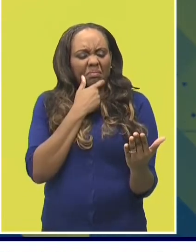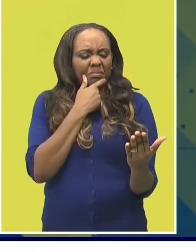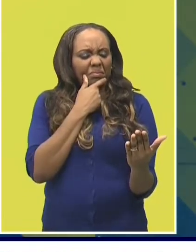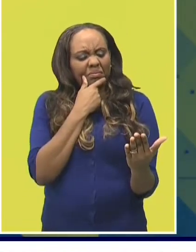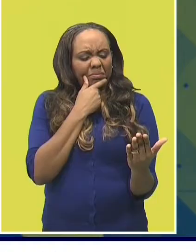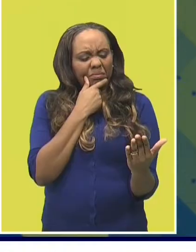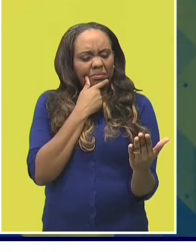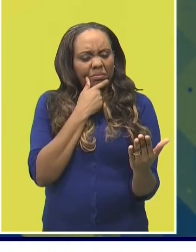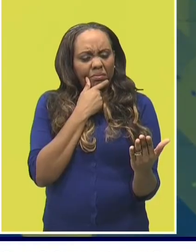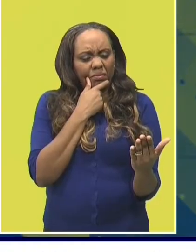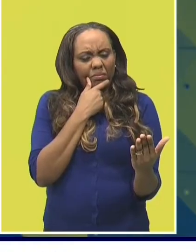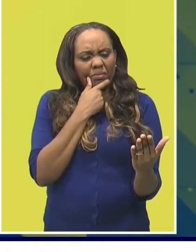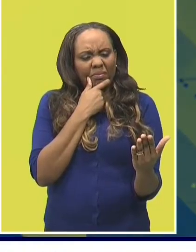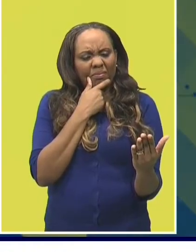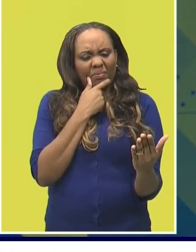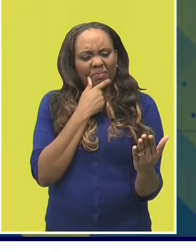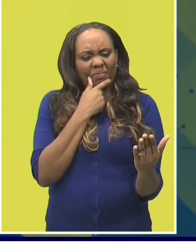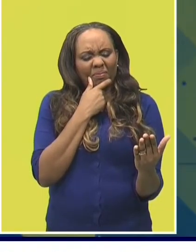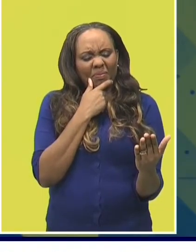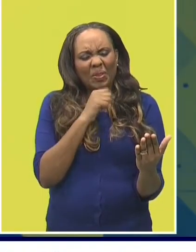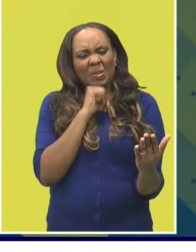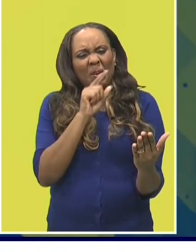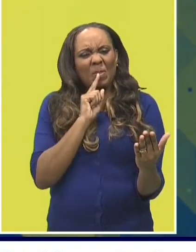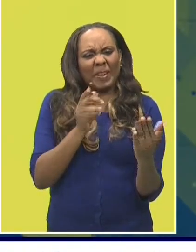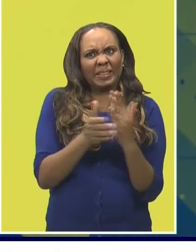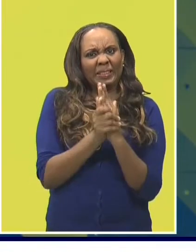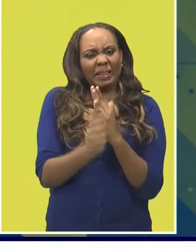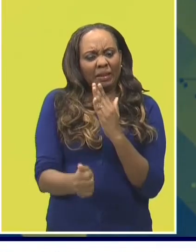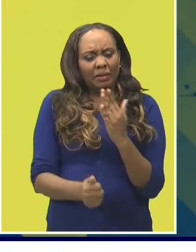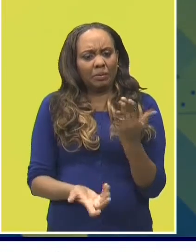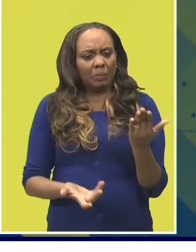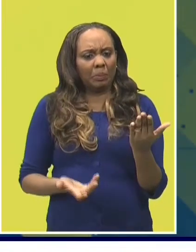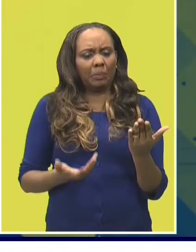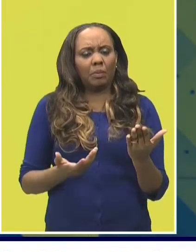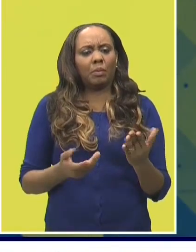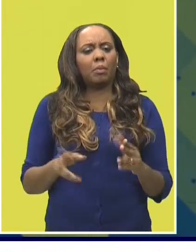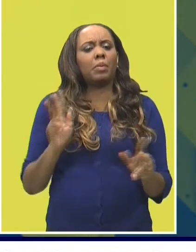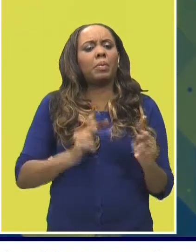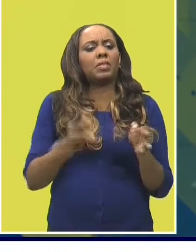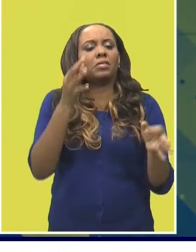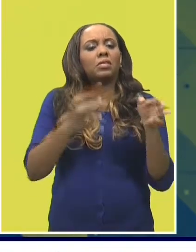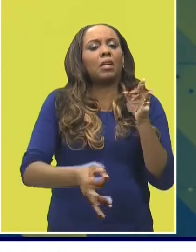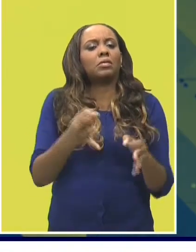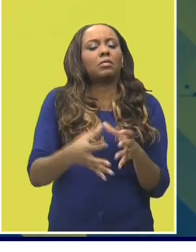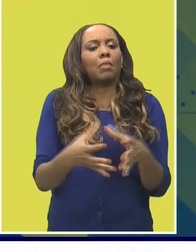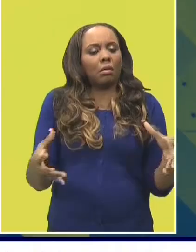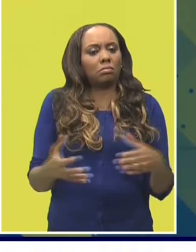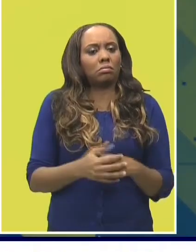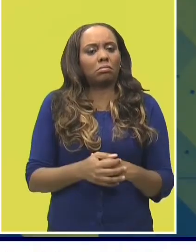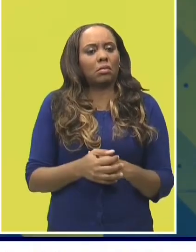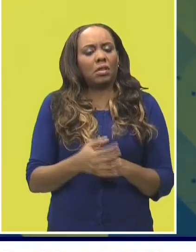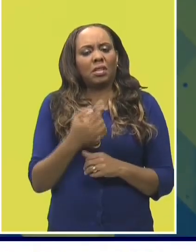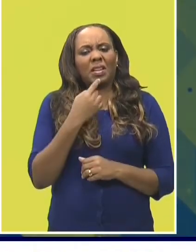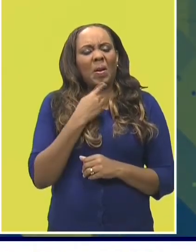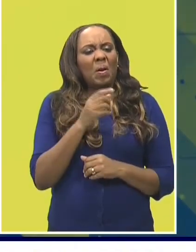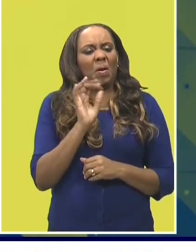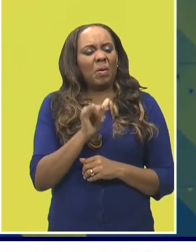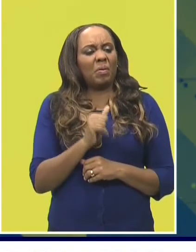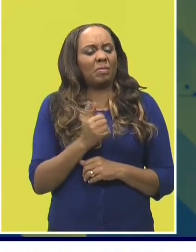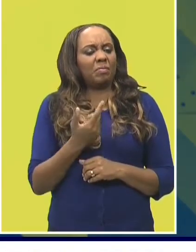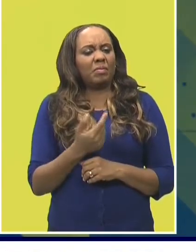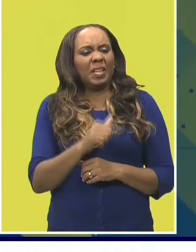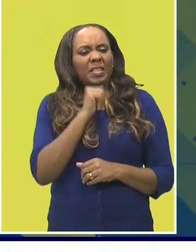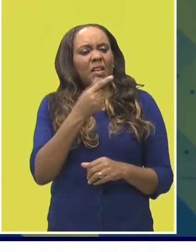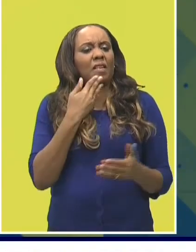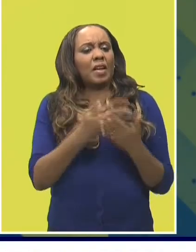these certain levels of you judge persons and you put them in a particular bracket.